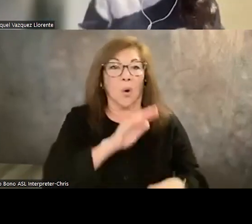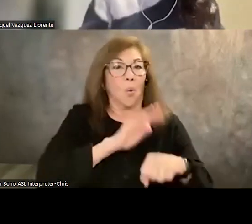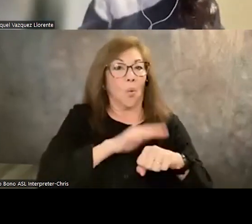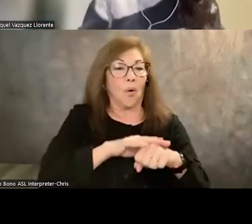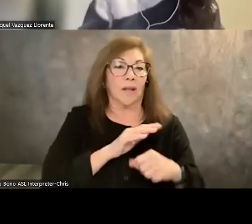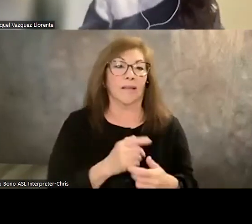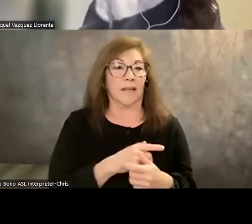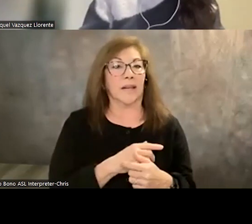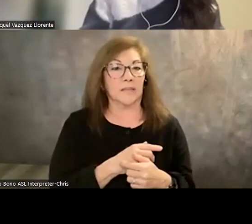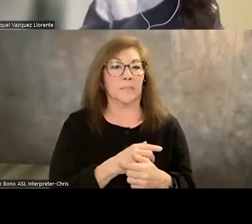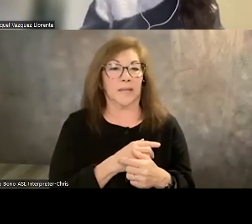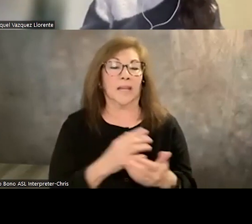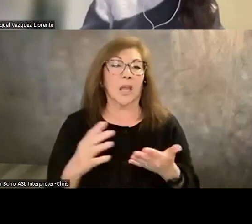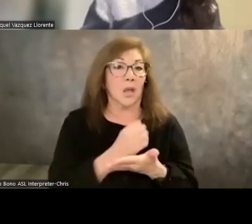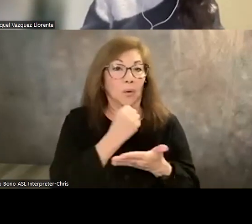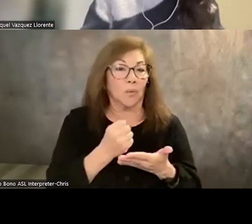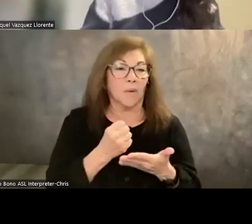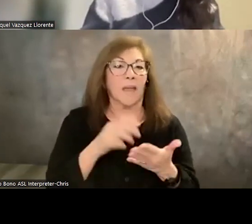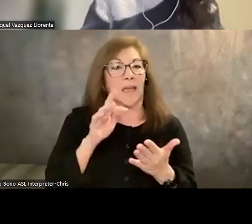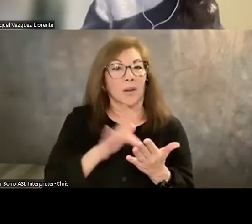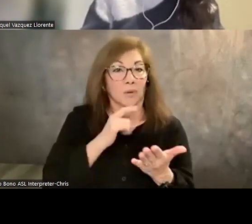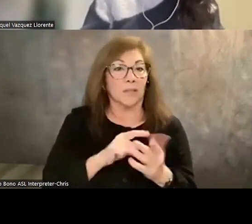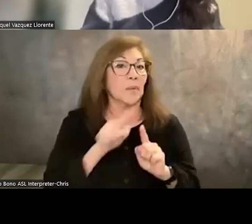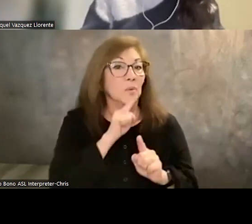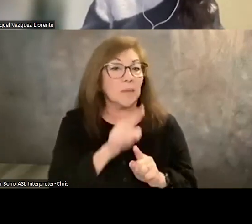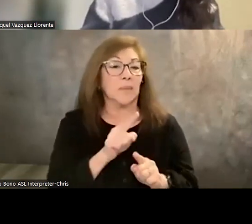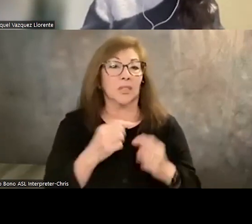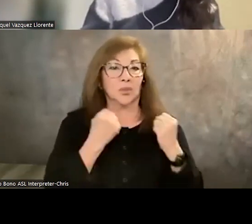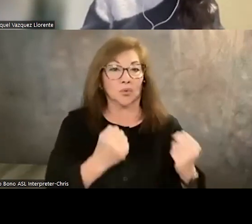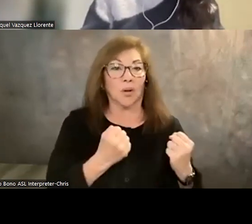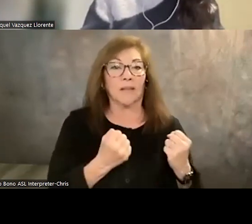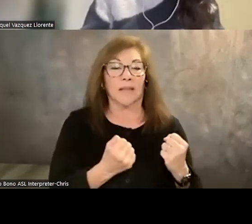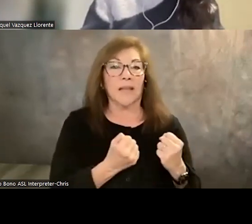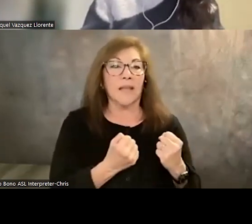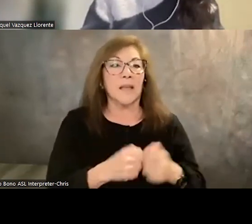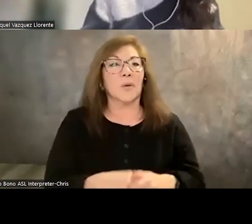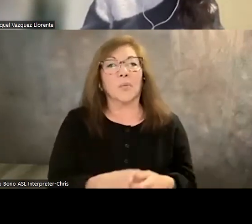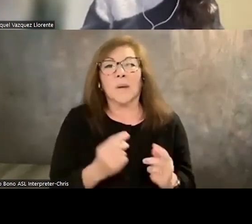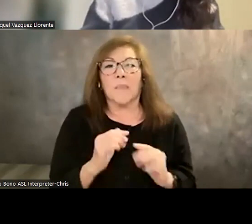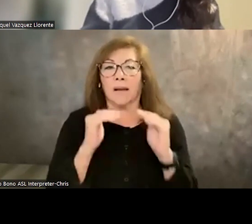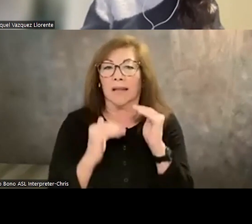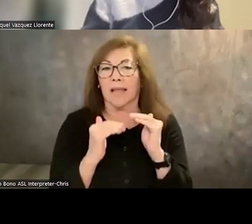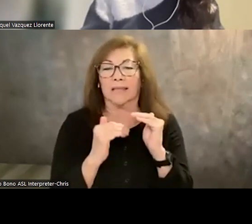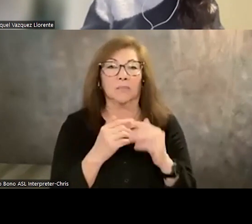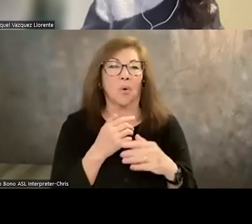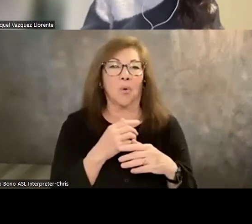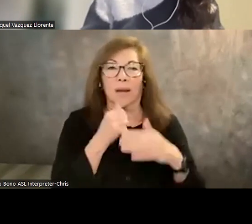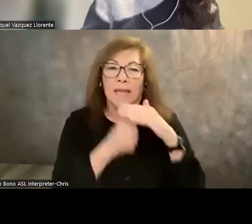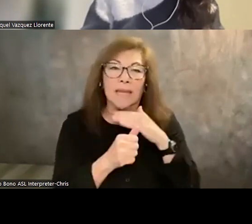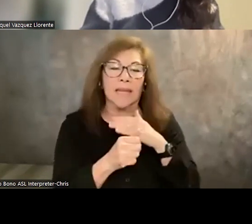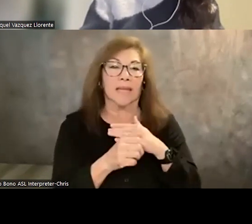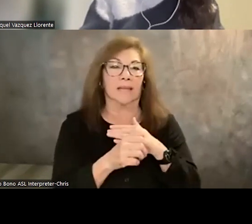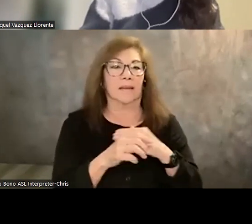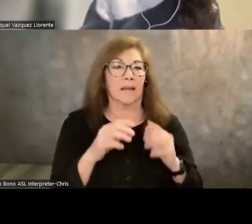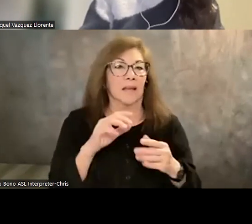crossed, and that needs to be really strongly addressed. But what about slightly less, more innocuous, harmful content? What